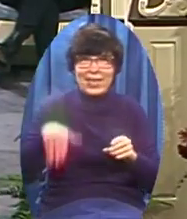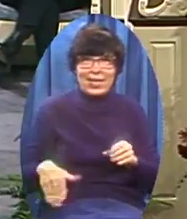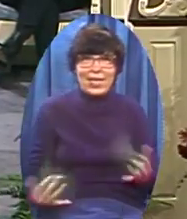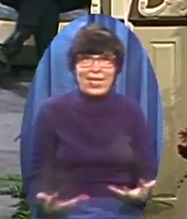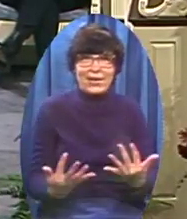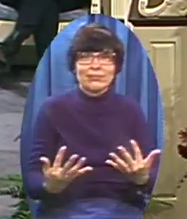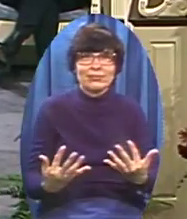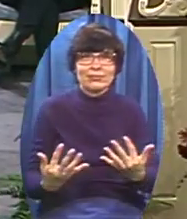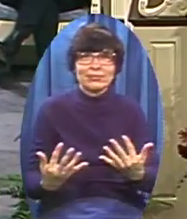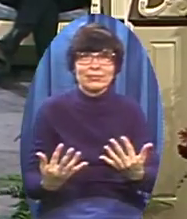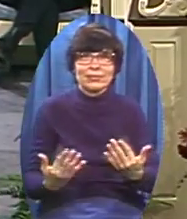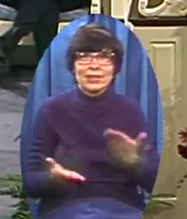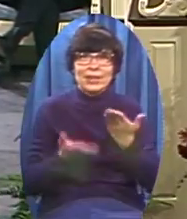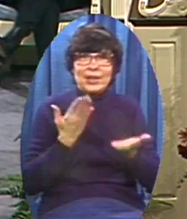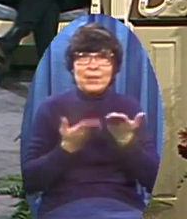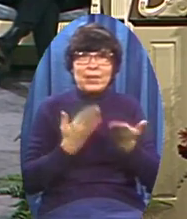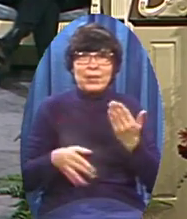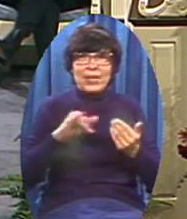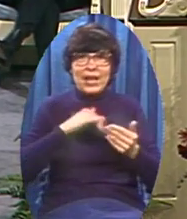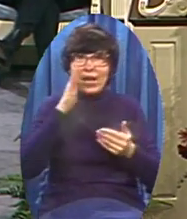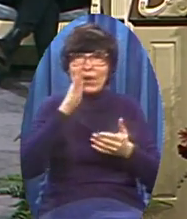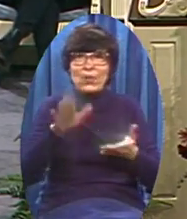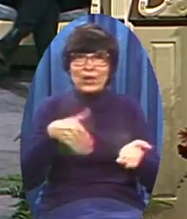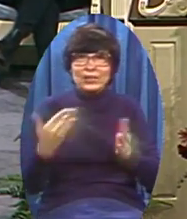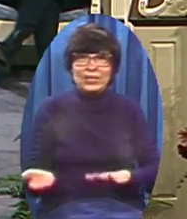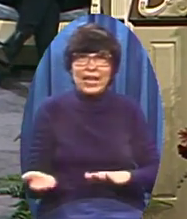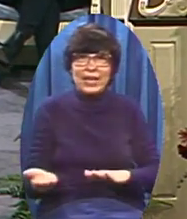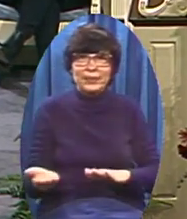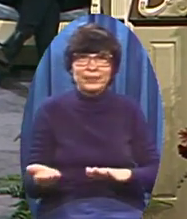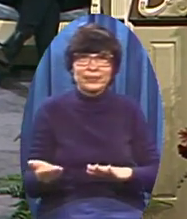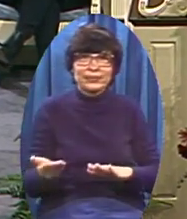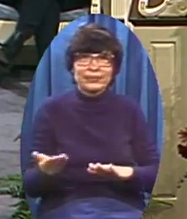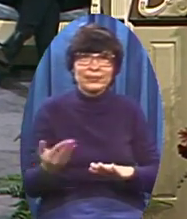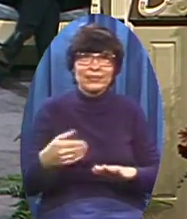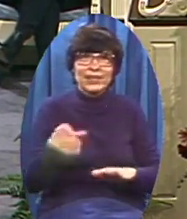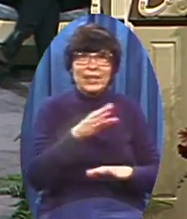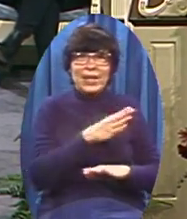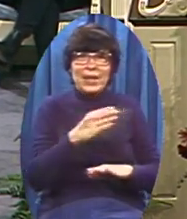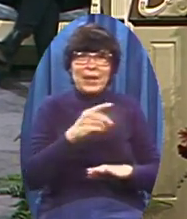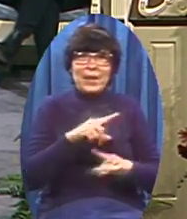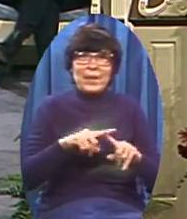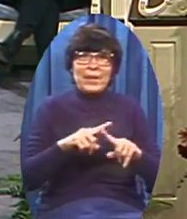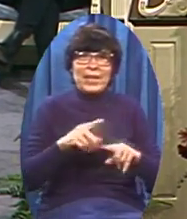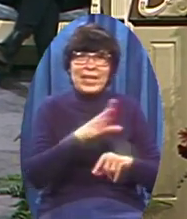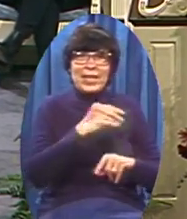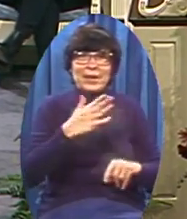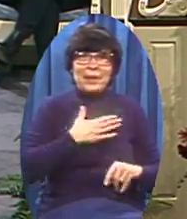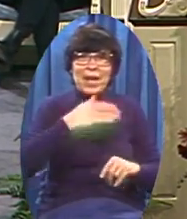I tell you, I may die and my wife may marry again, but brother, I tell you, all that bird's going to get is another wife.